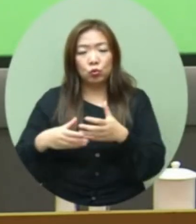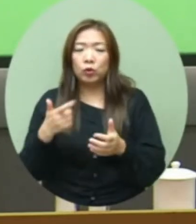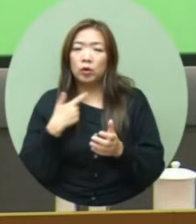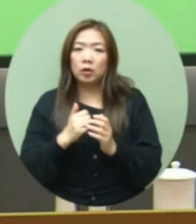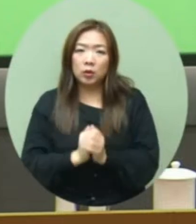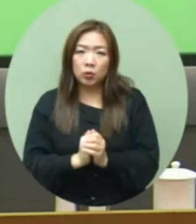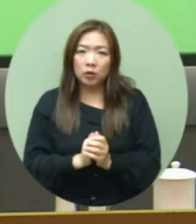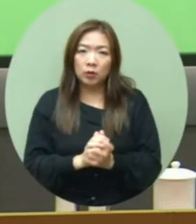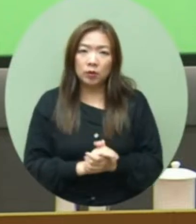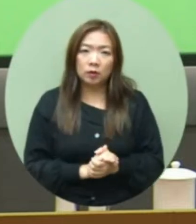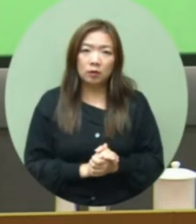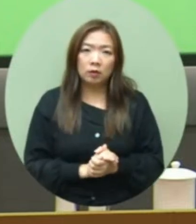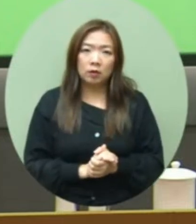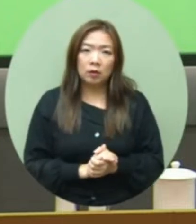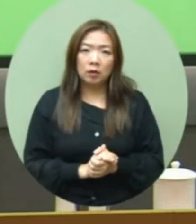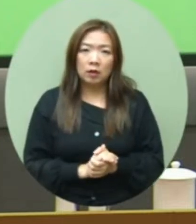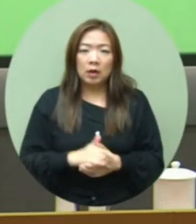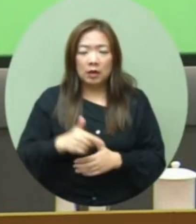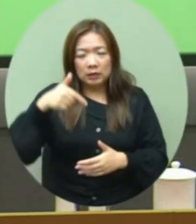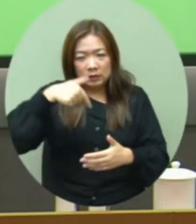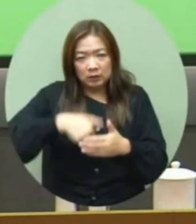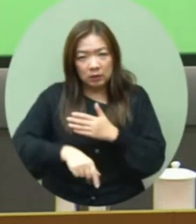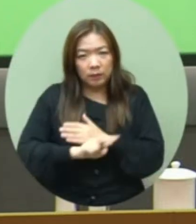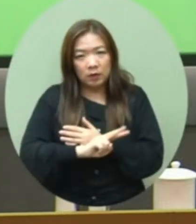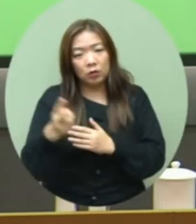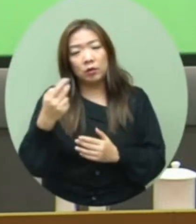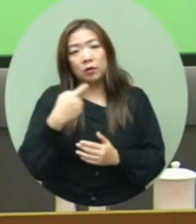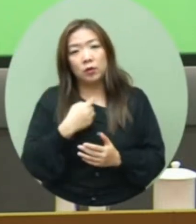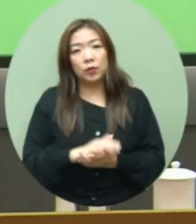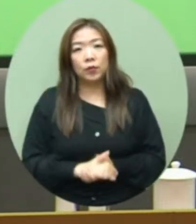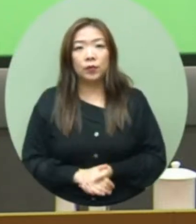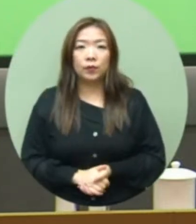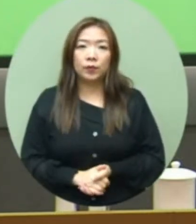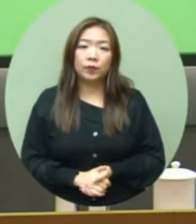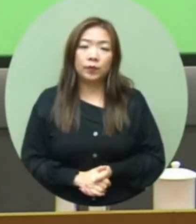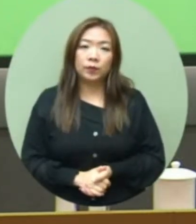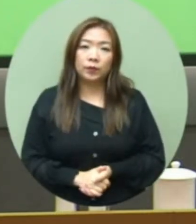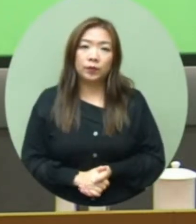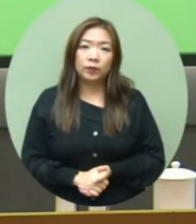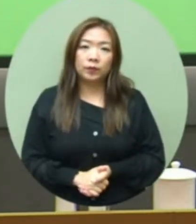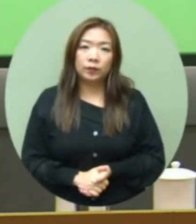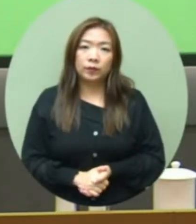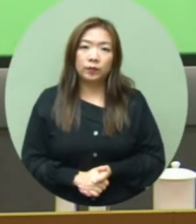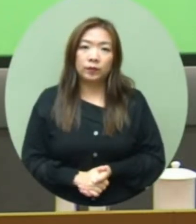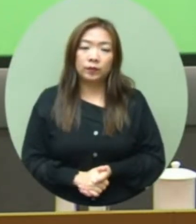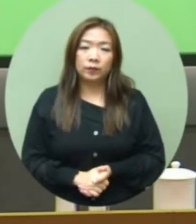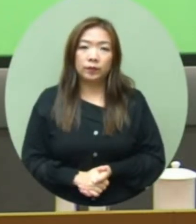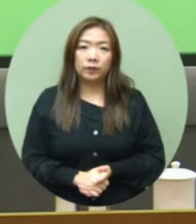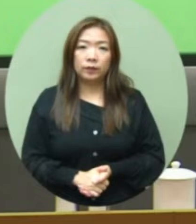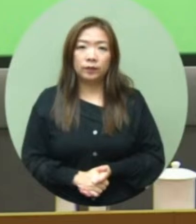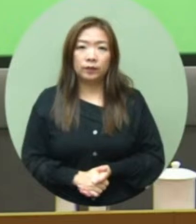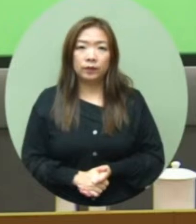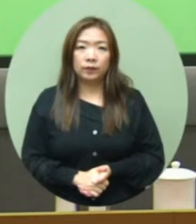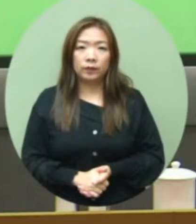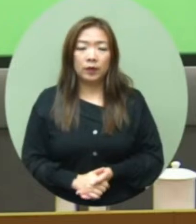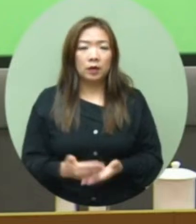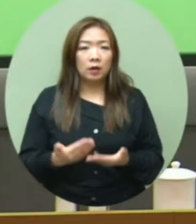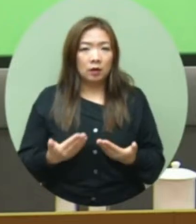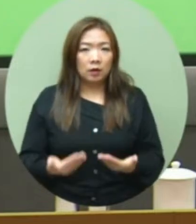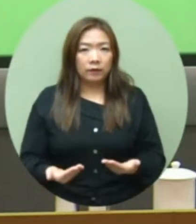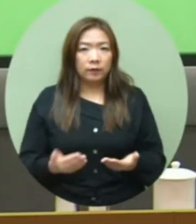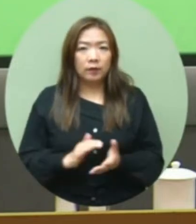This document is also about implementing the spirit of the 3rd plenum about deepening reforms.